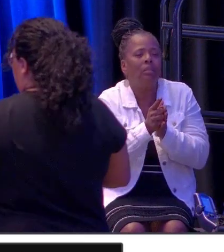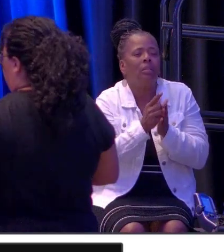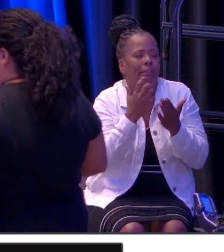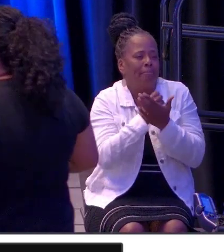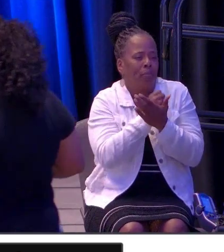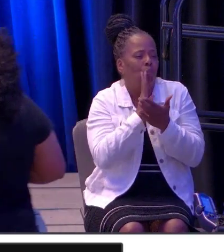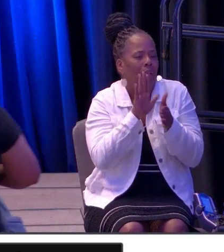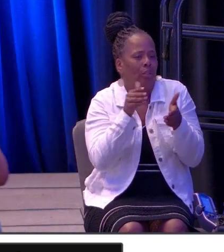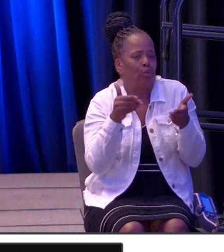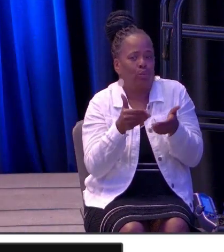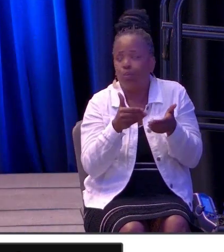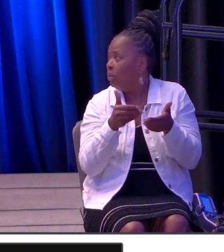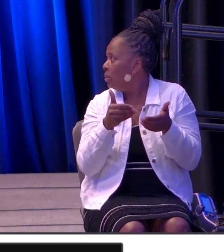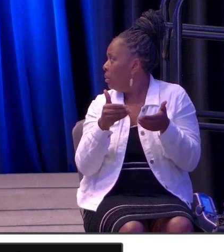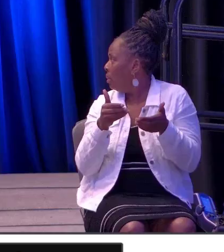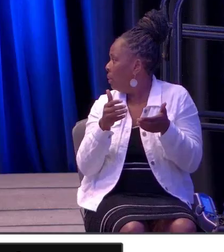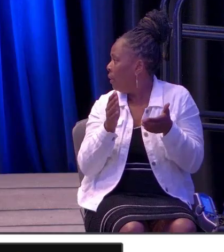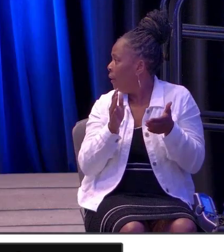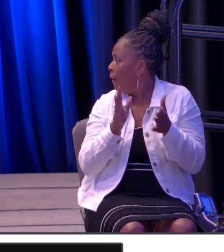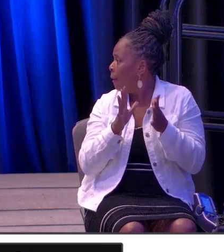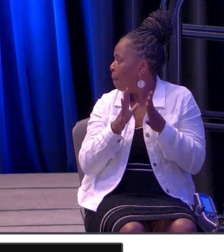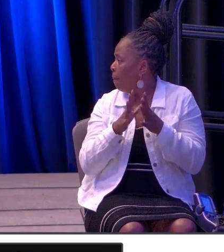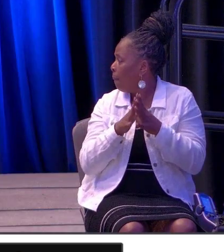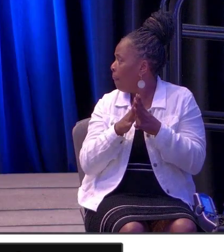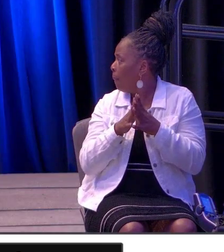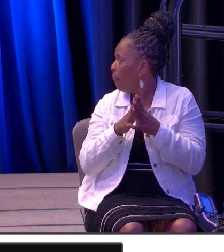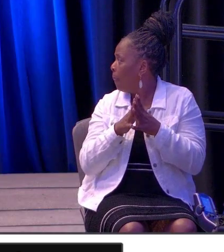if I can get my mic.